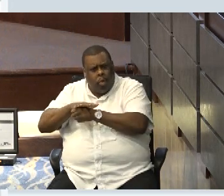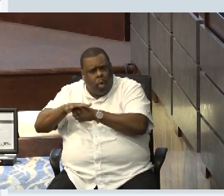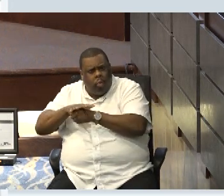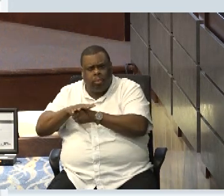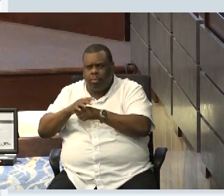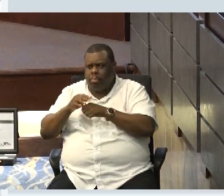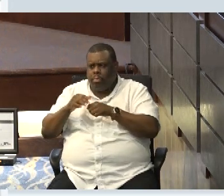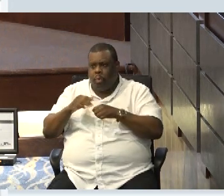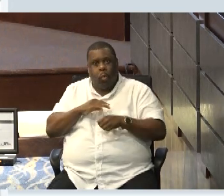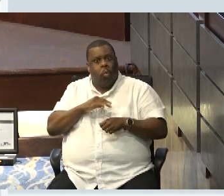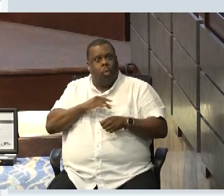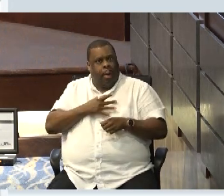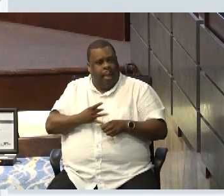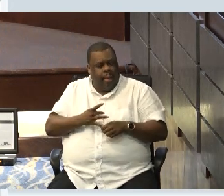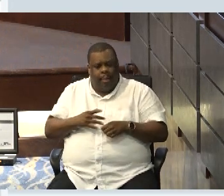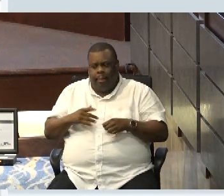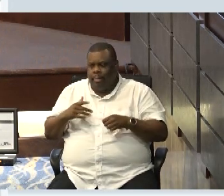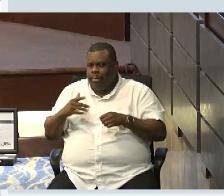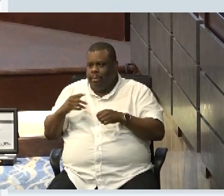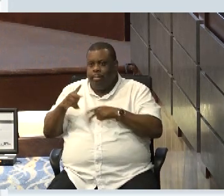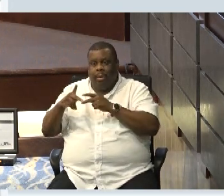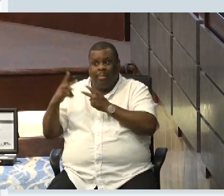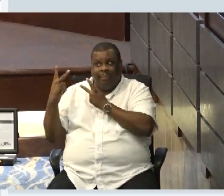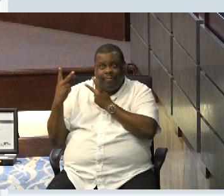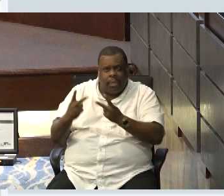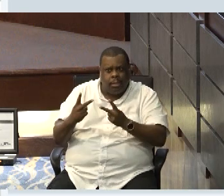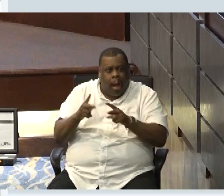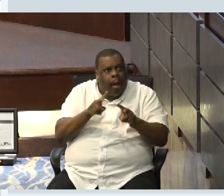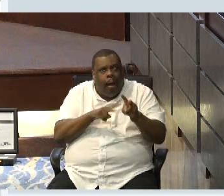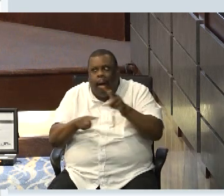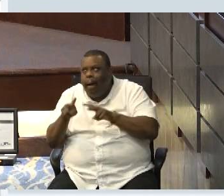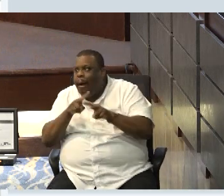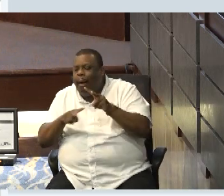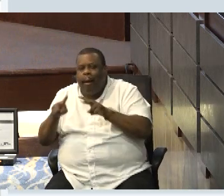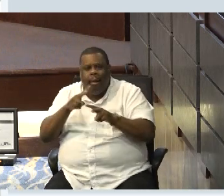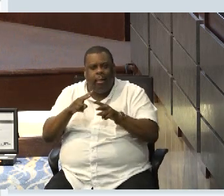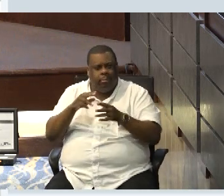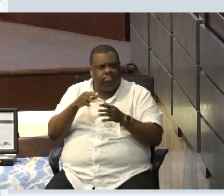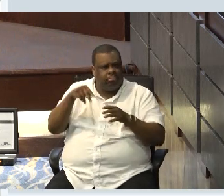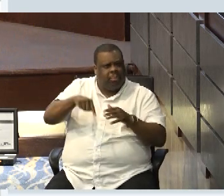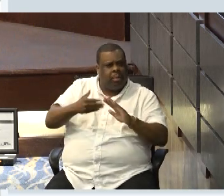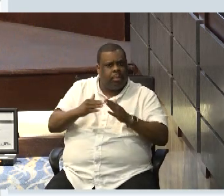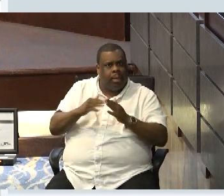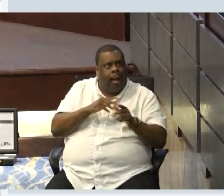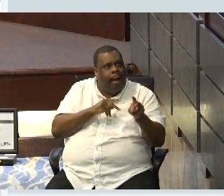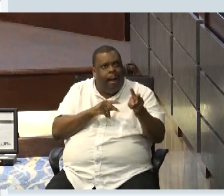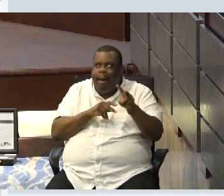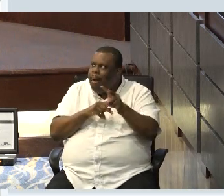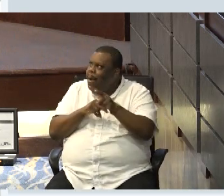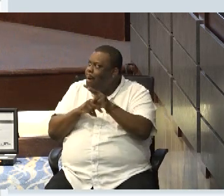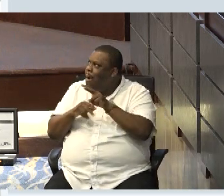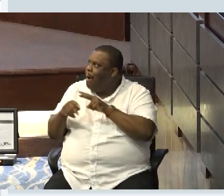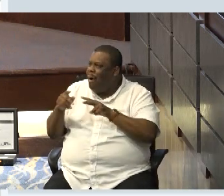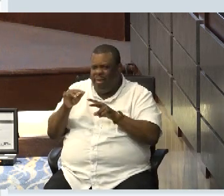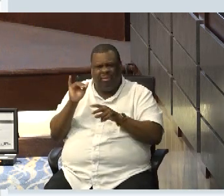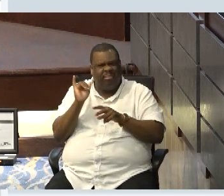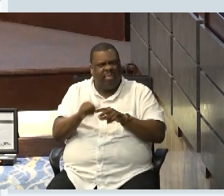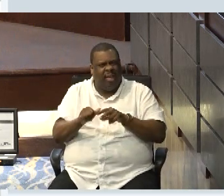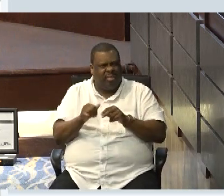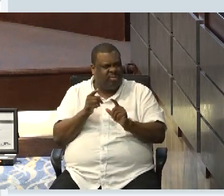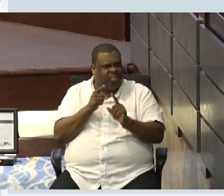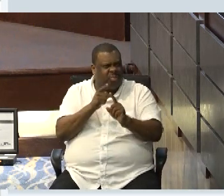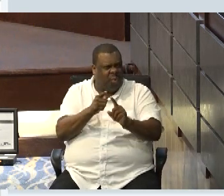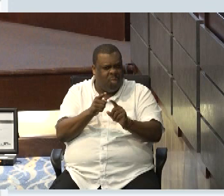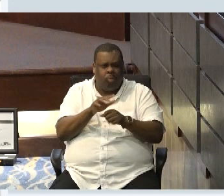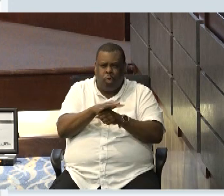be feeling very welcome and at home in our downtown. So the lower images on this slide are